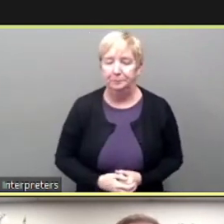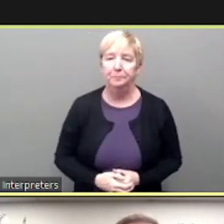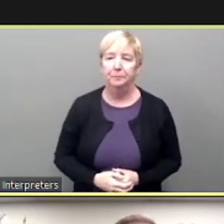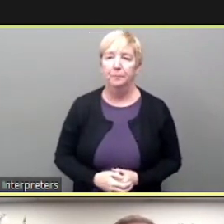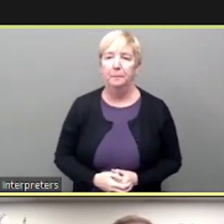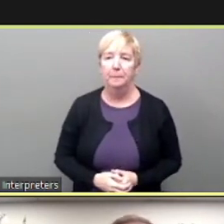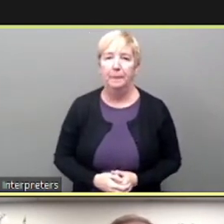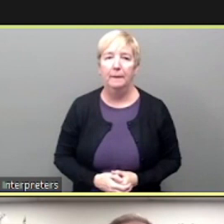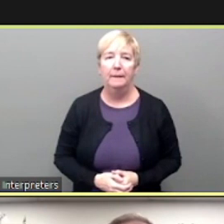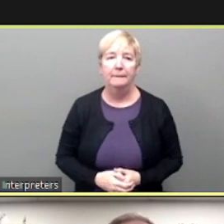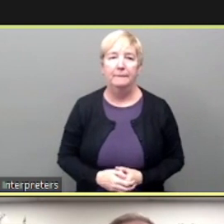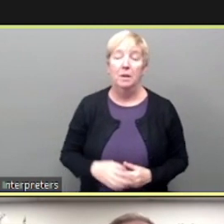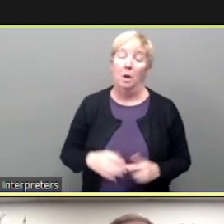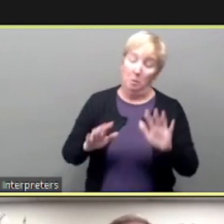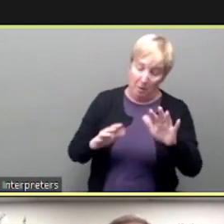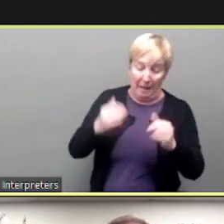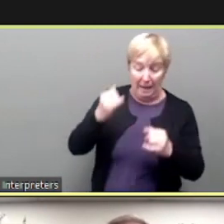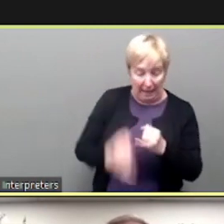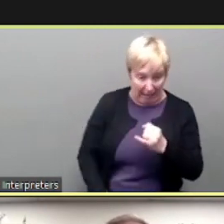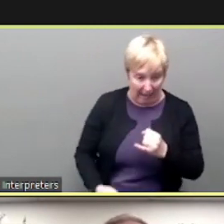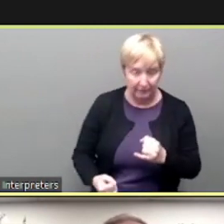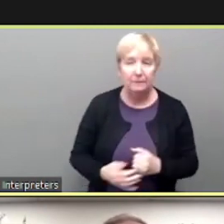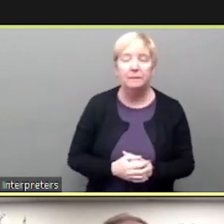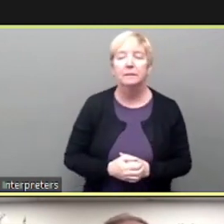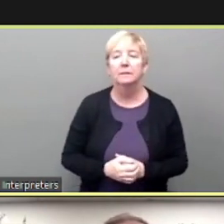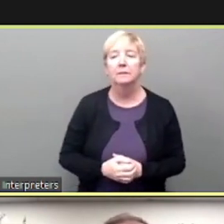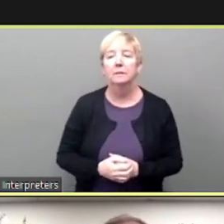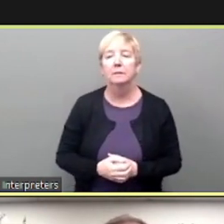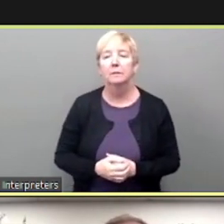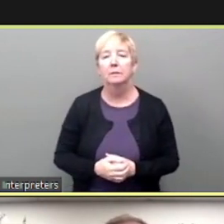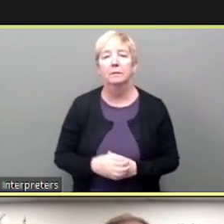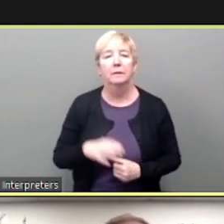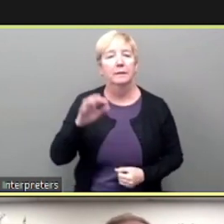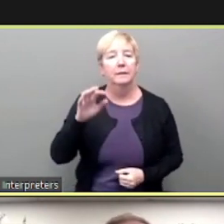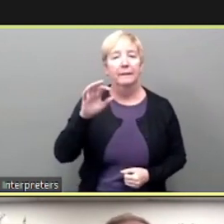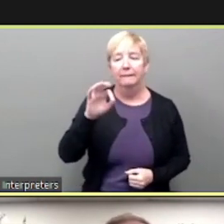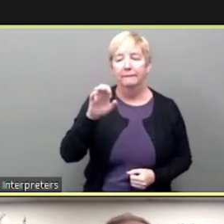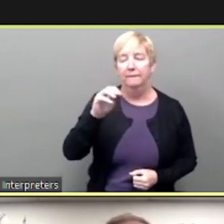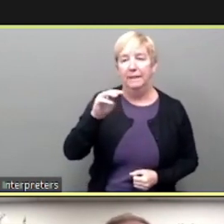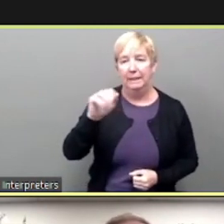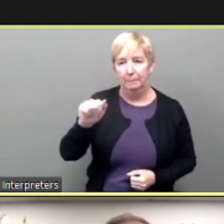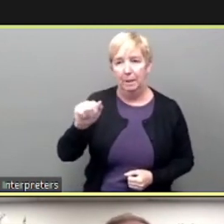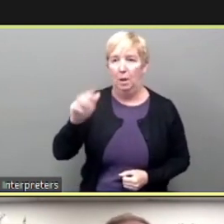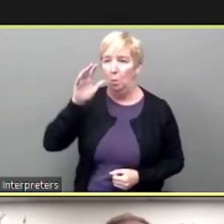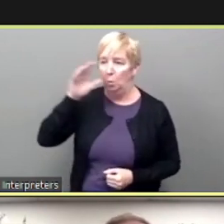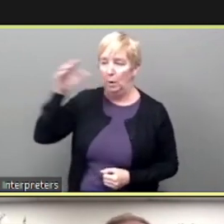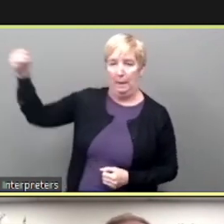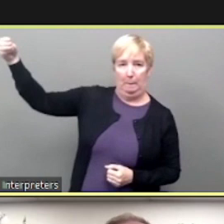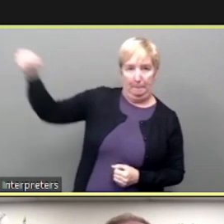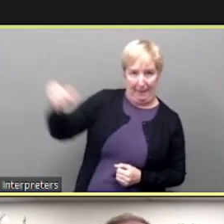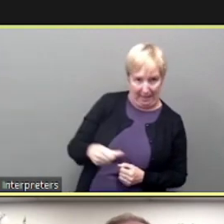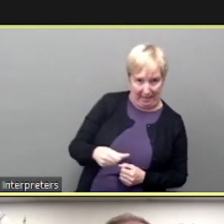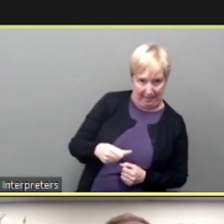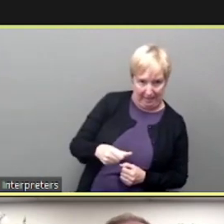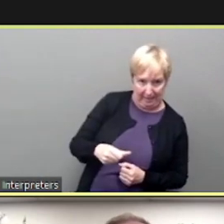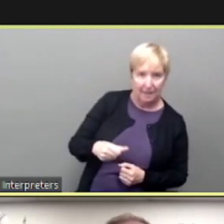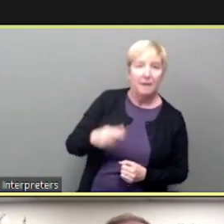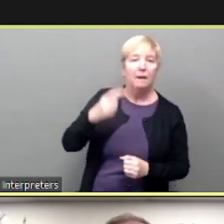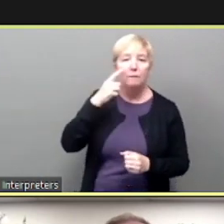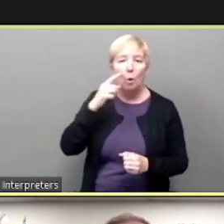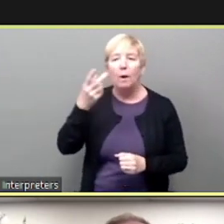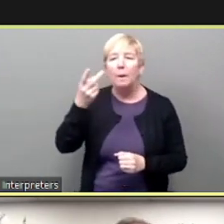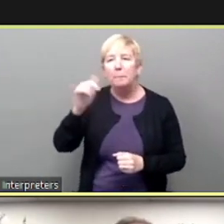working on that. The last thing is that FEMA will pay both for-profit